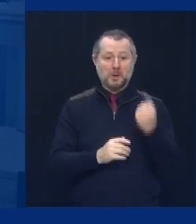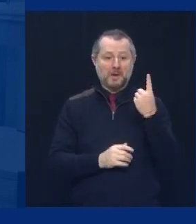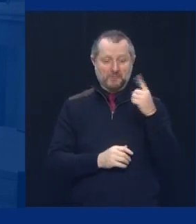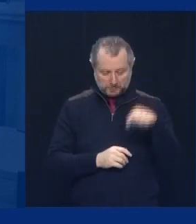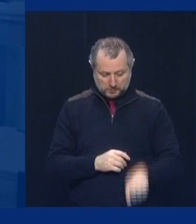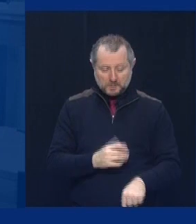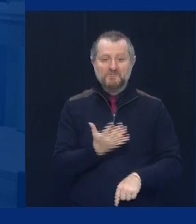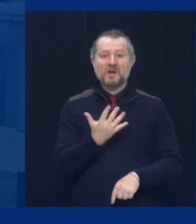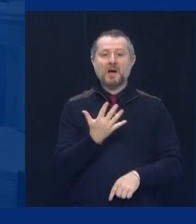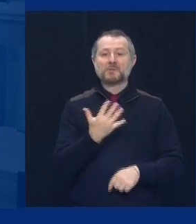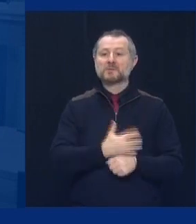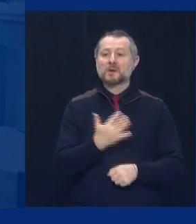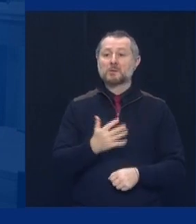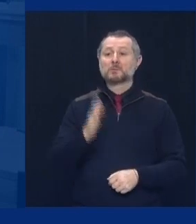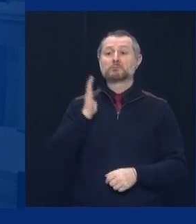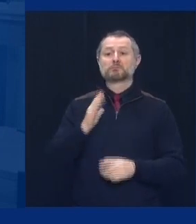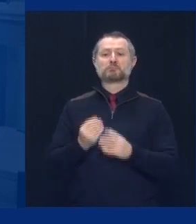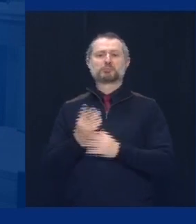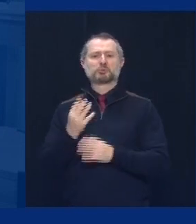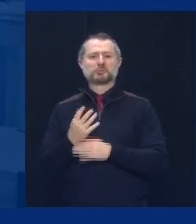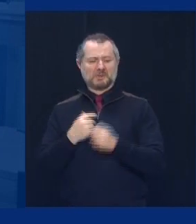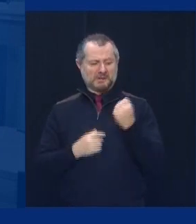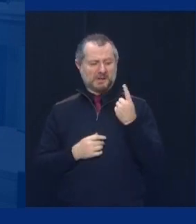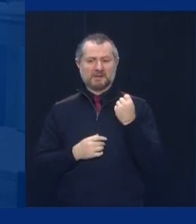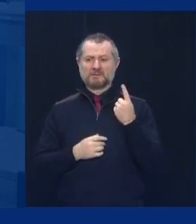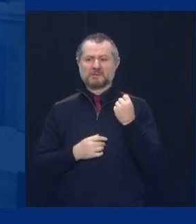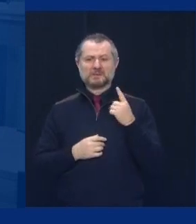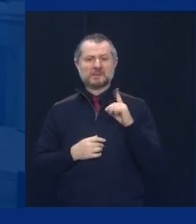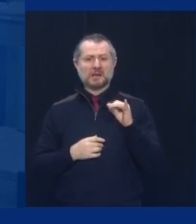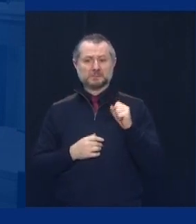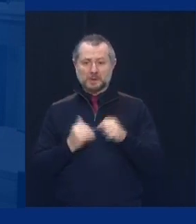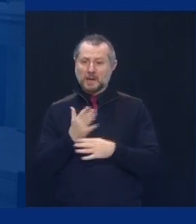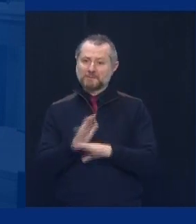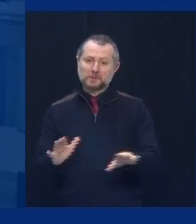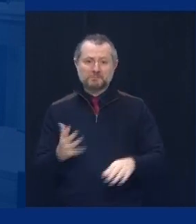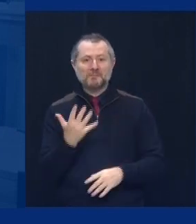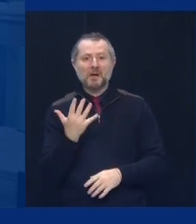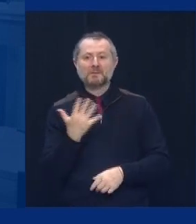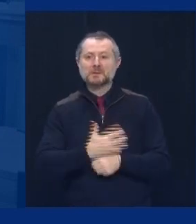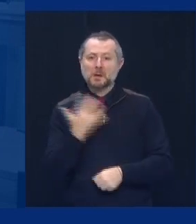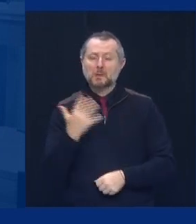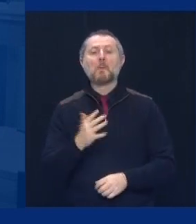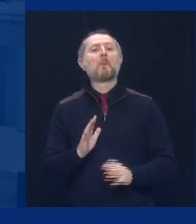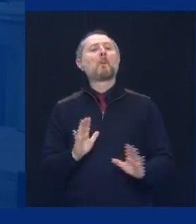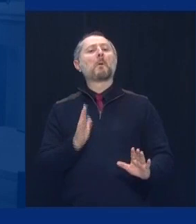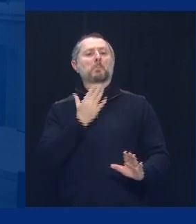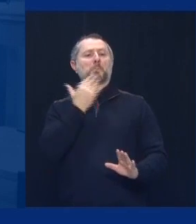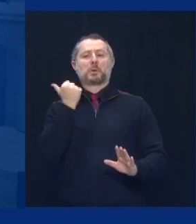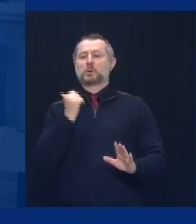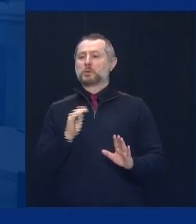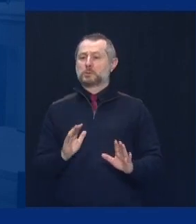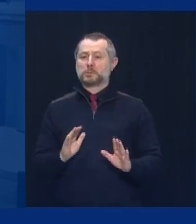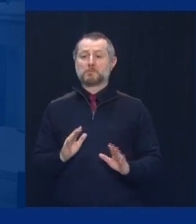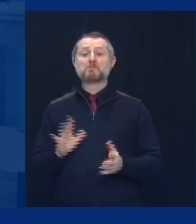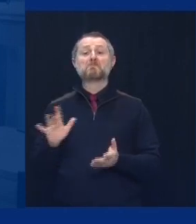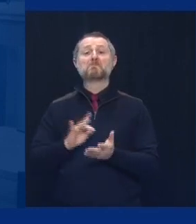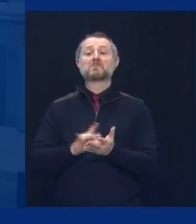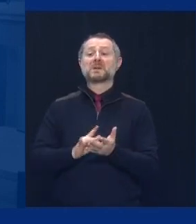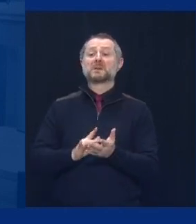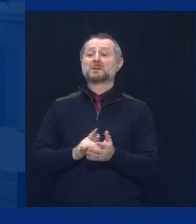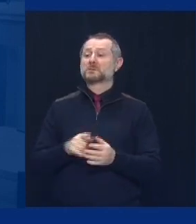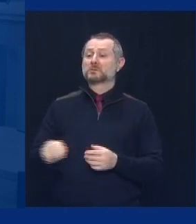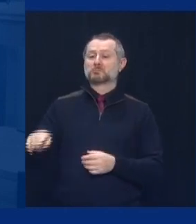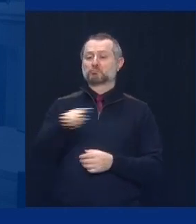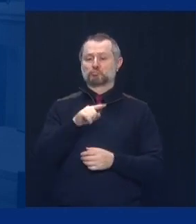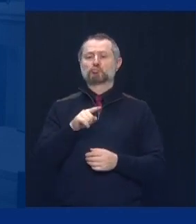stay was on average 11 days in the spring. It's now down to 5 days. The medical community has made the most